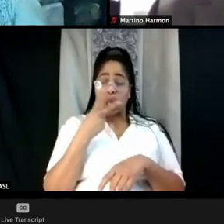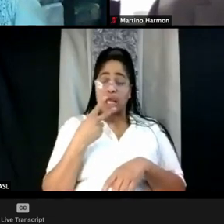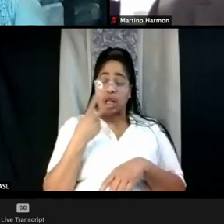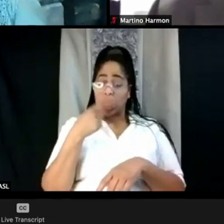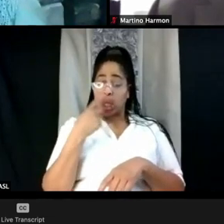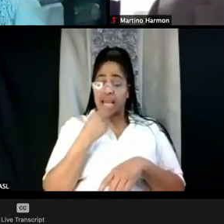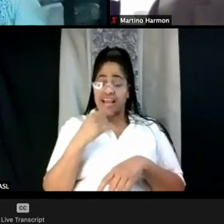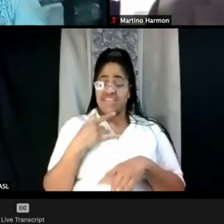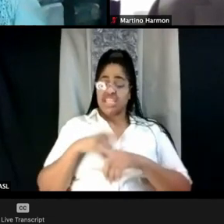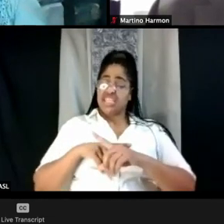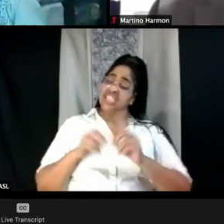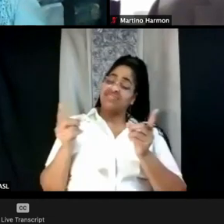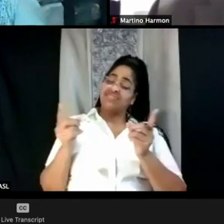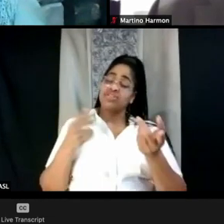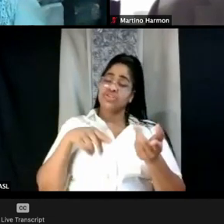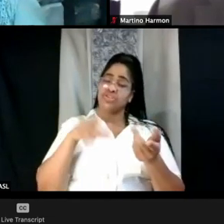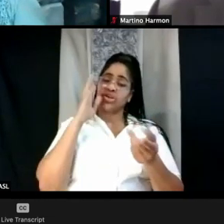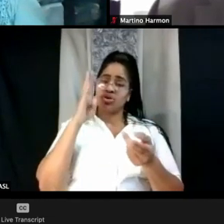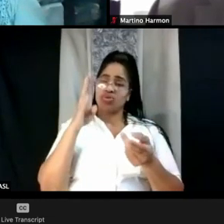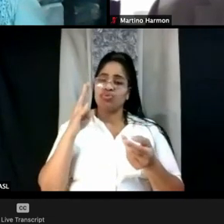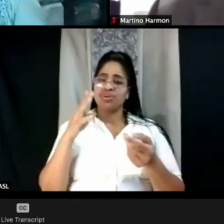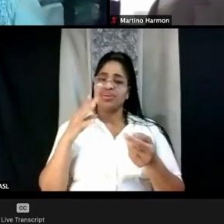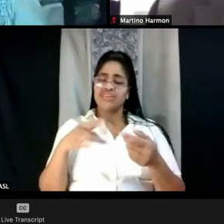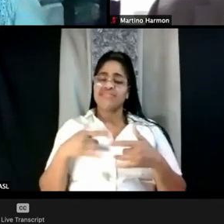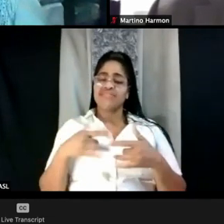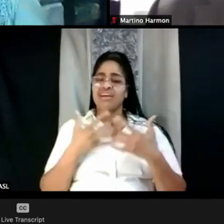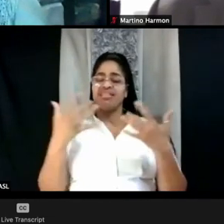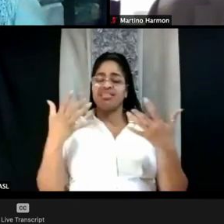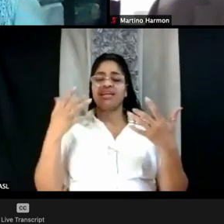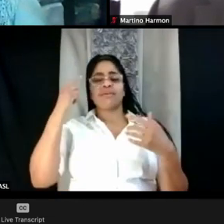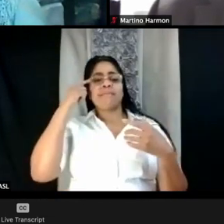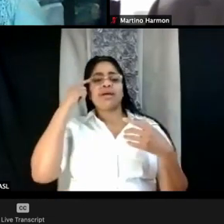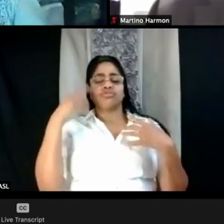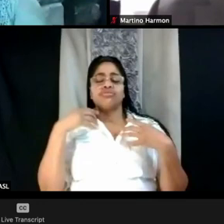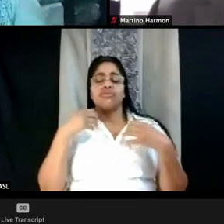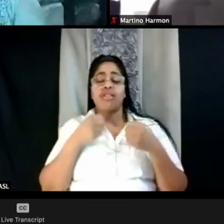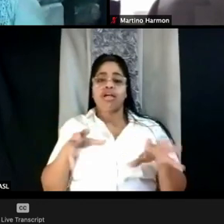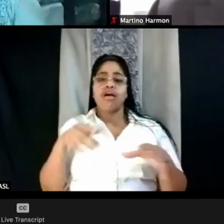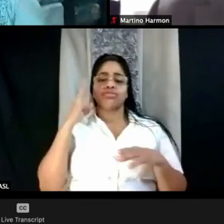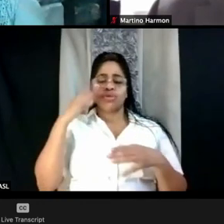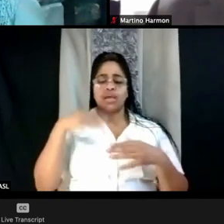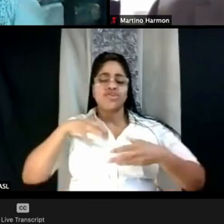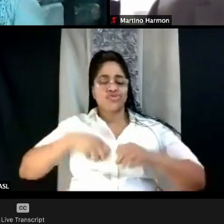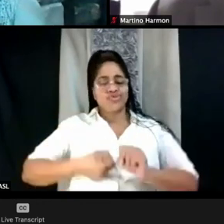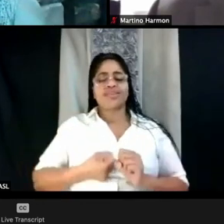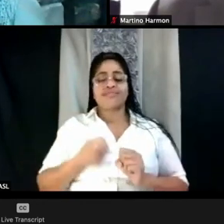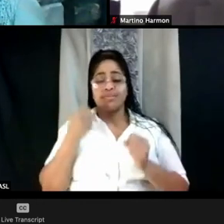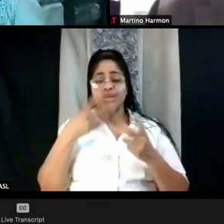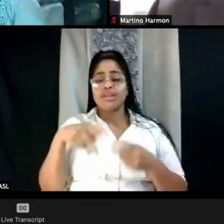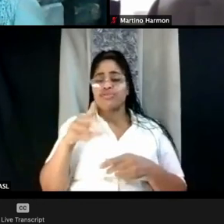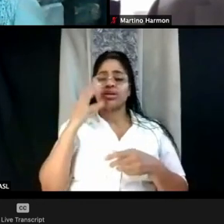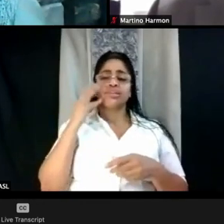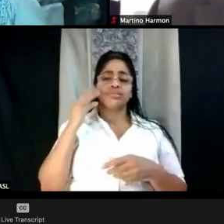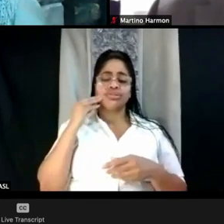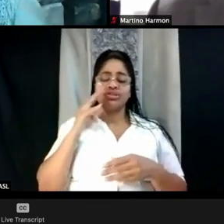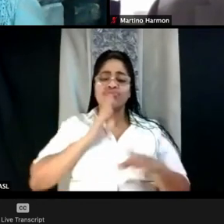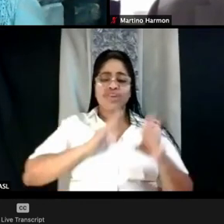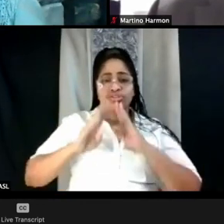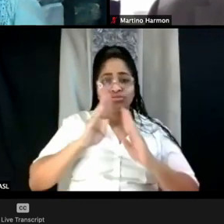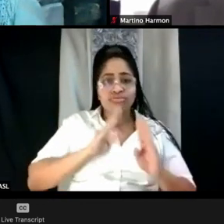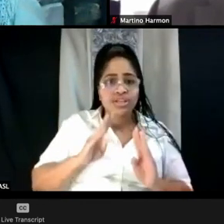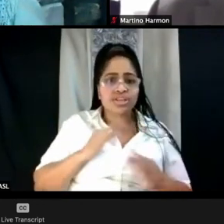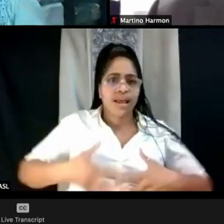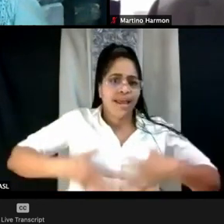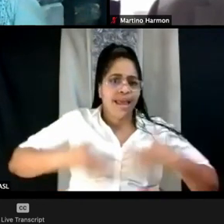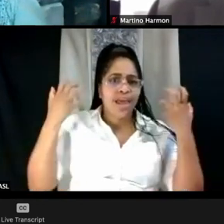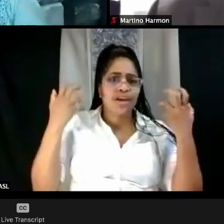have experienced immense losses this year. There will be grief. Many of you have experienced frustration,